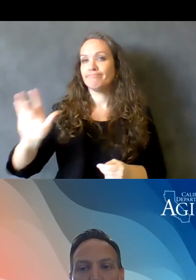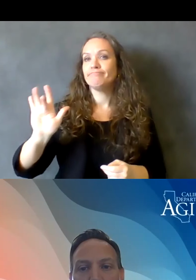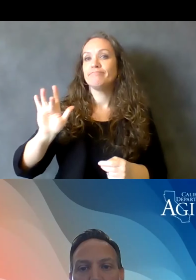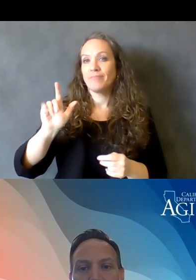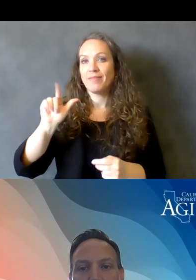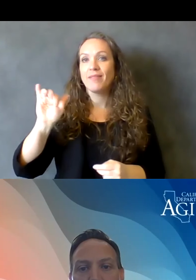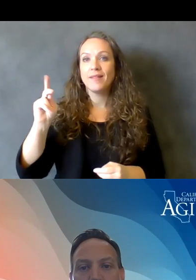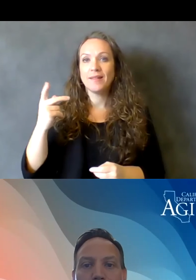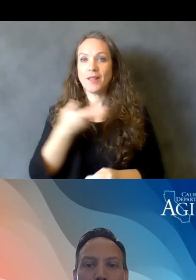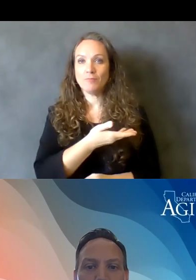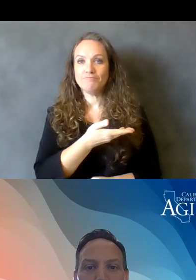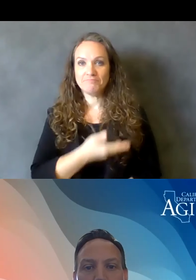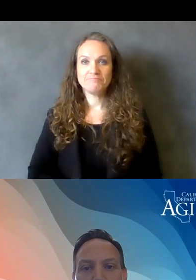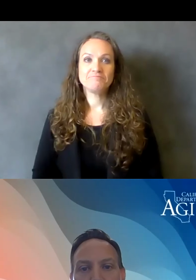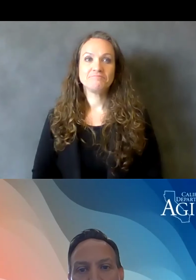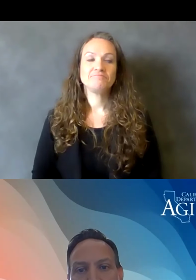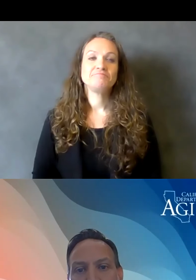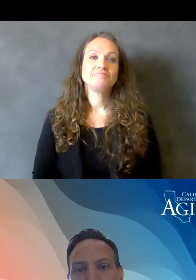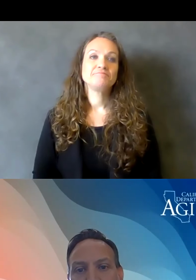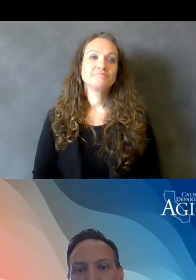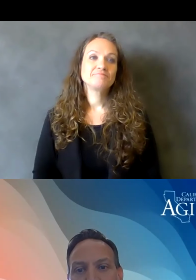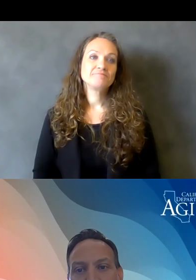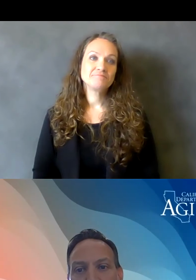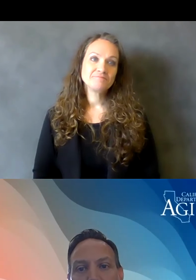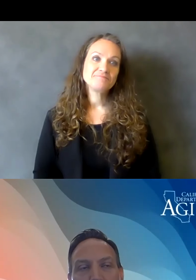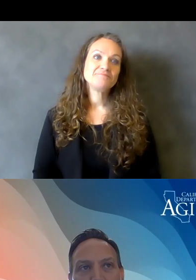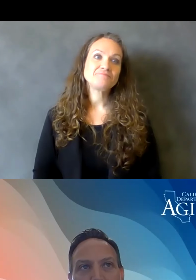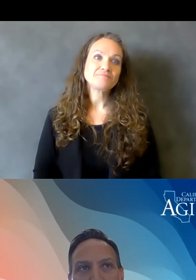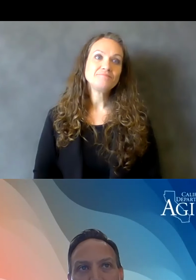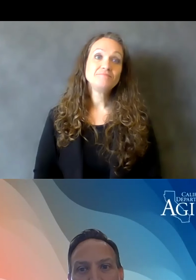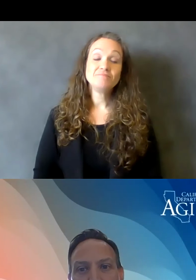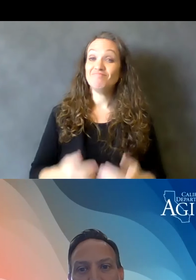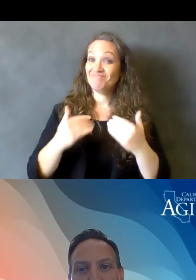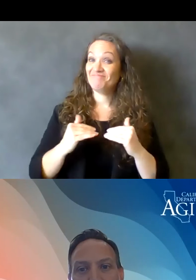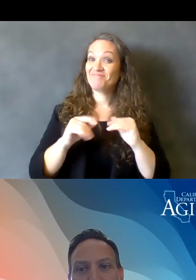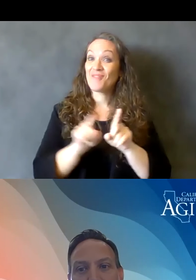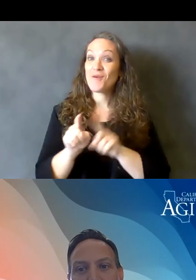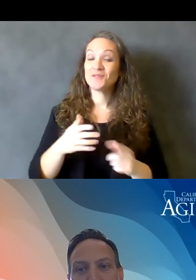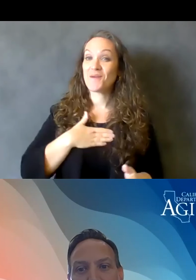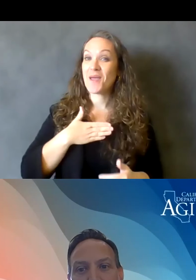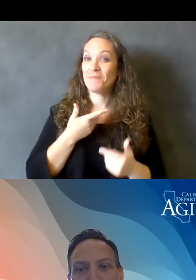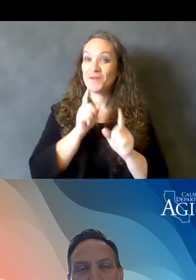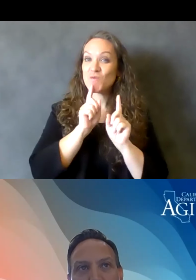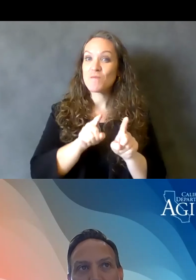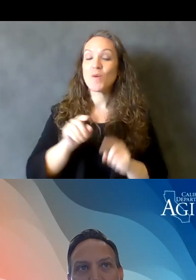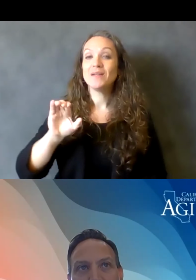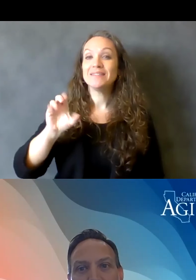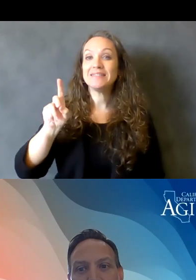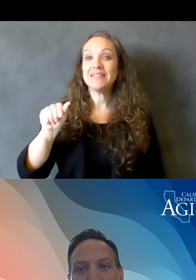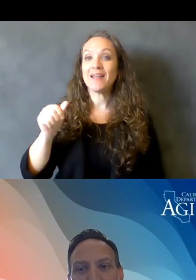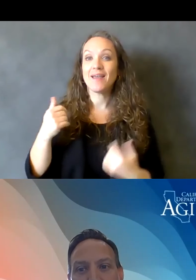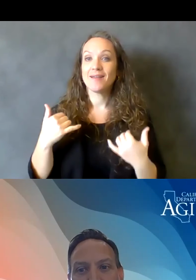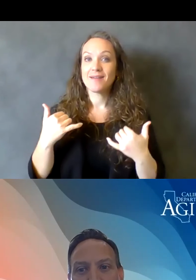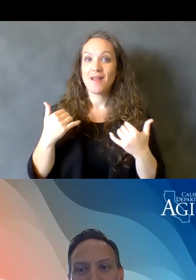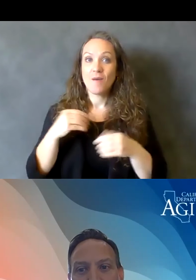this slide. All right, next slide. I'm also happy to report that CDA is in the process of